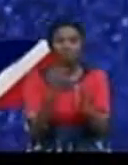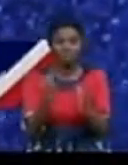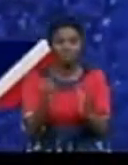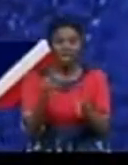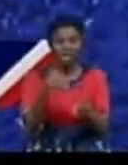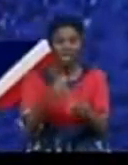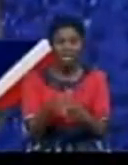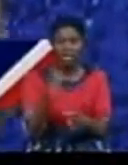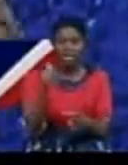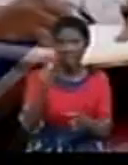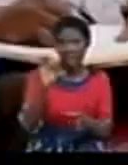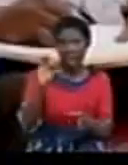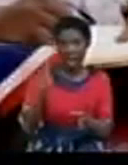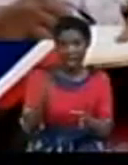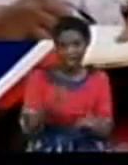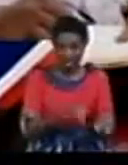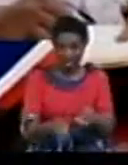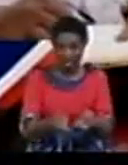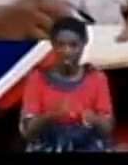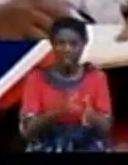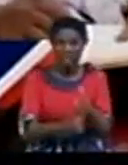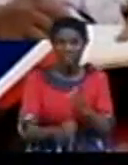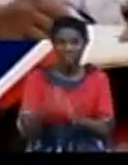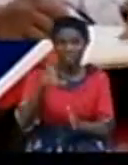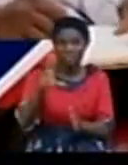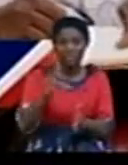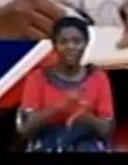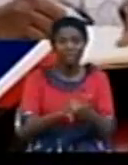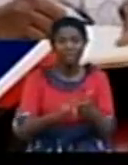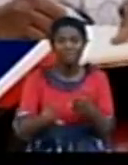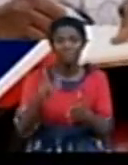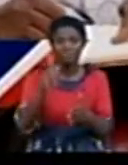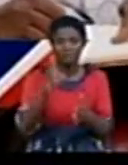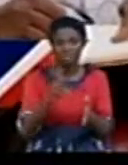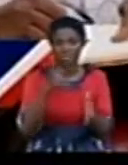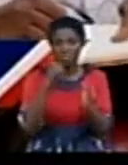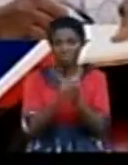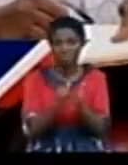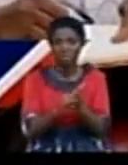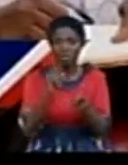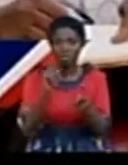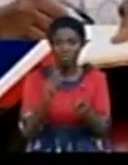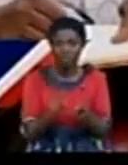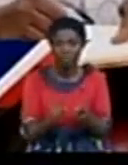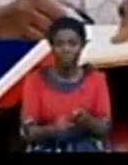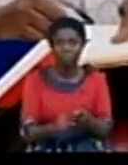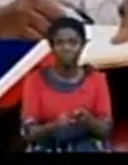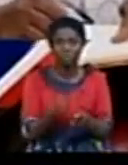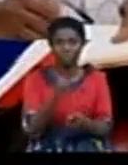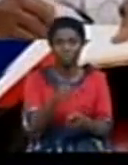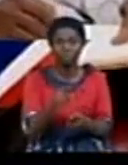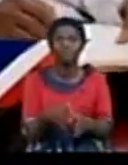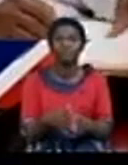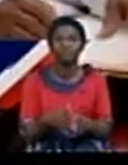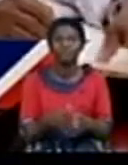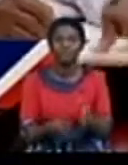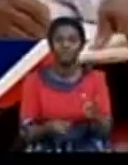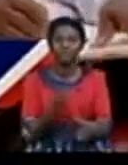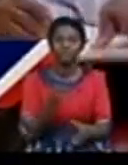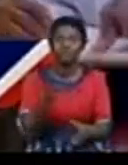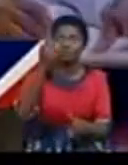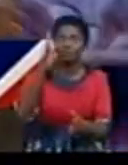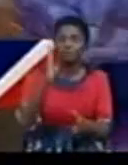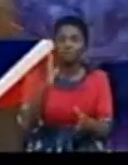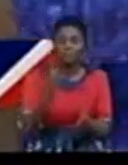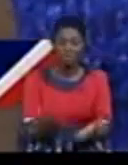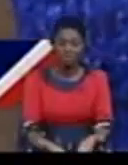chapter 3 verse 26. It tells us, unto you first God having raised up his son